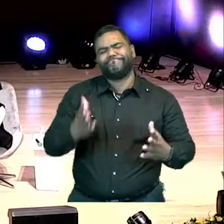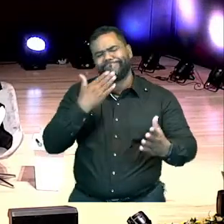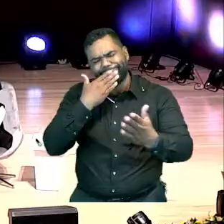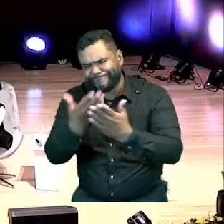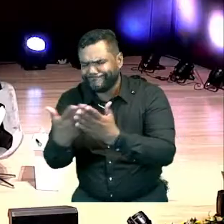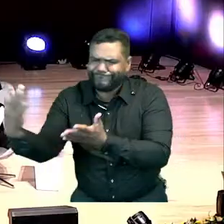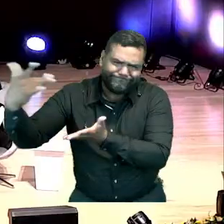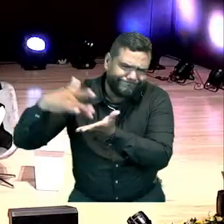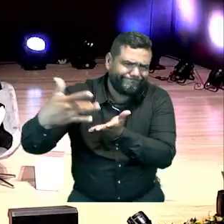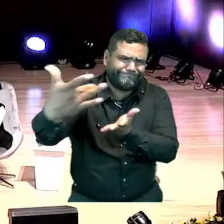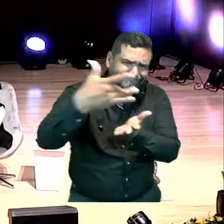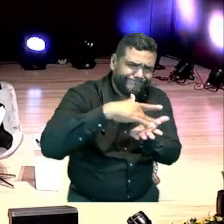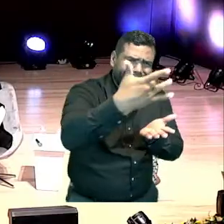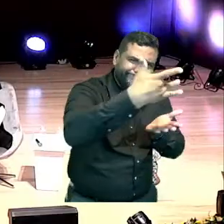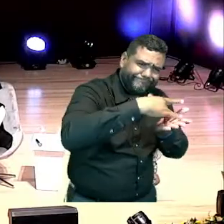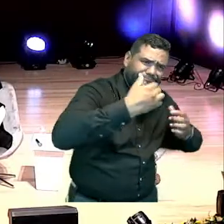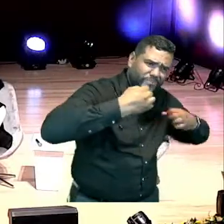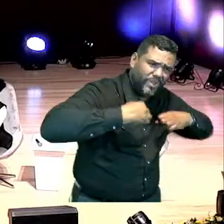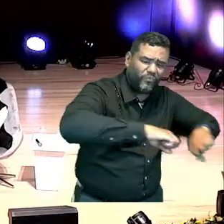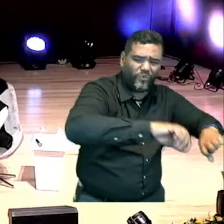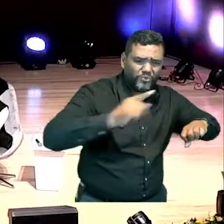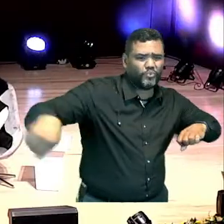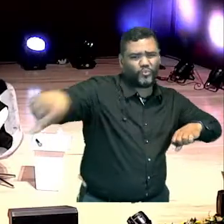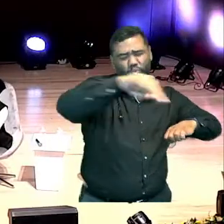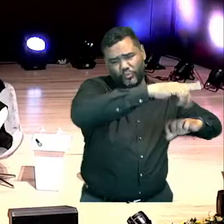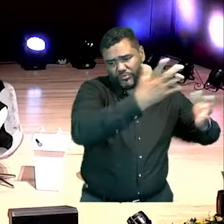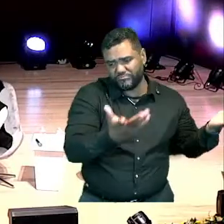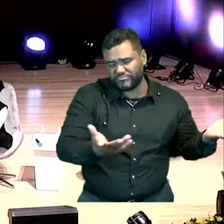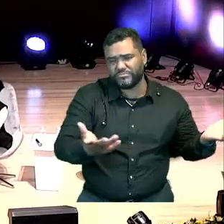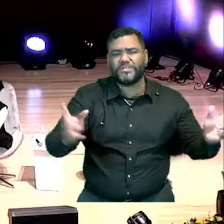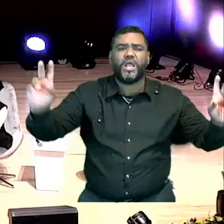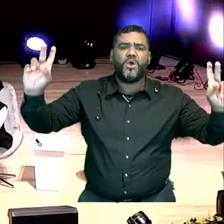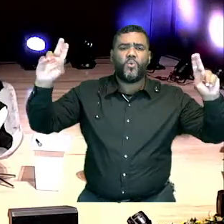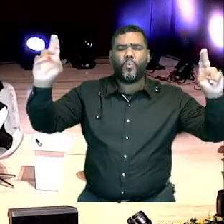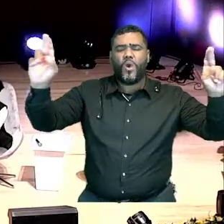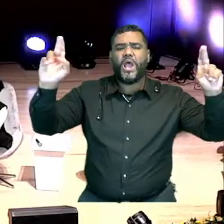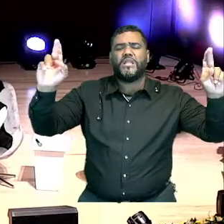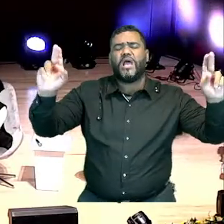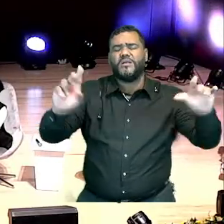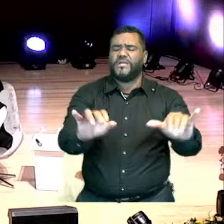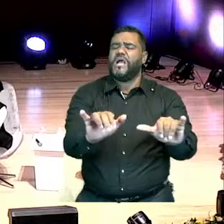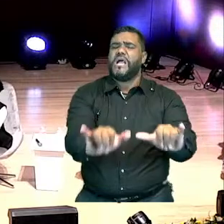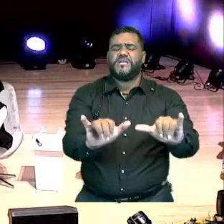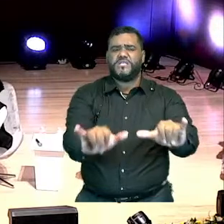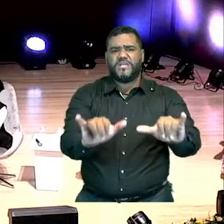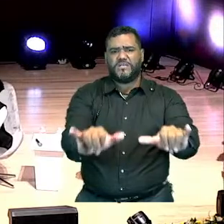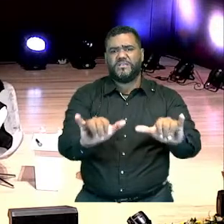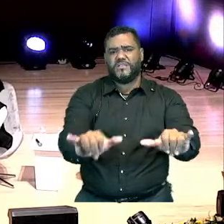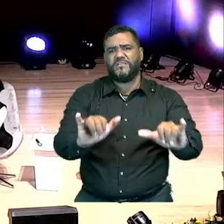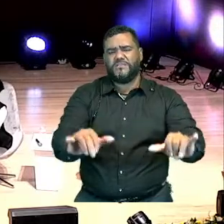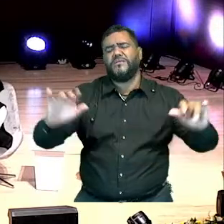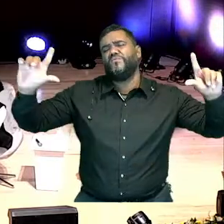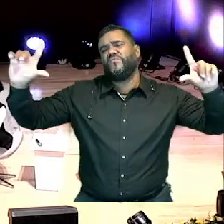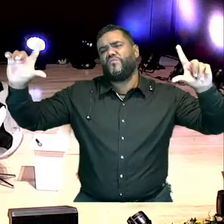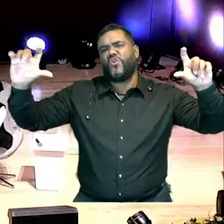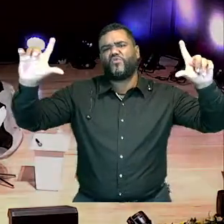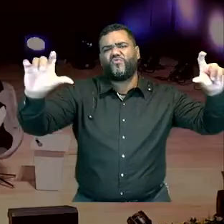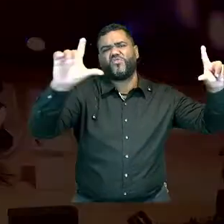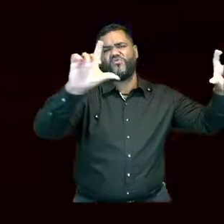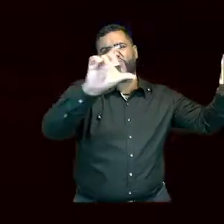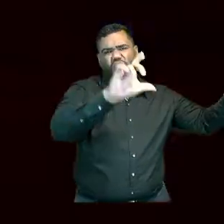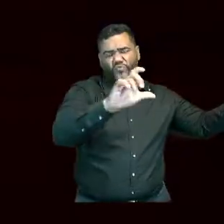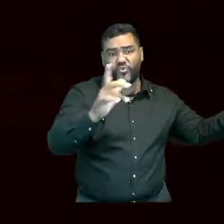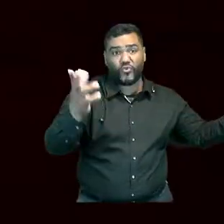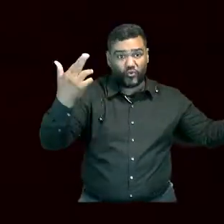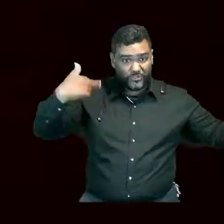for sharing with us, for sharing with all of you. Please don't leave. We have other panels coming